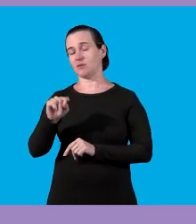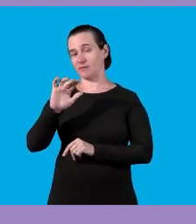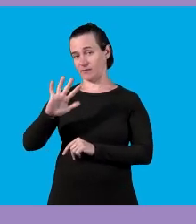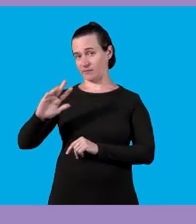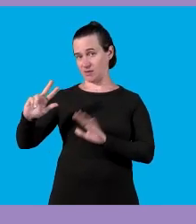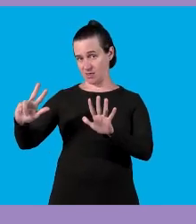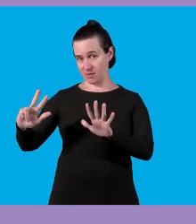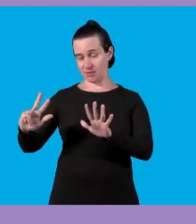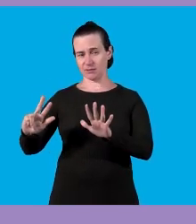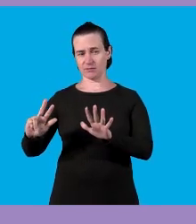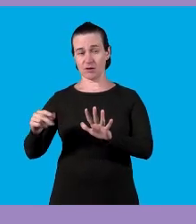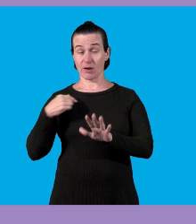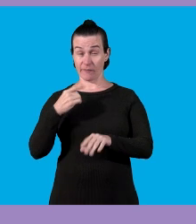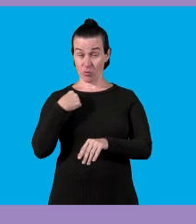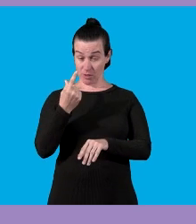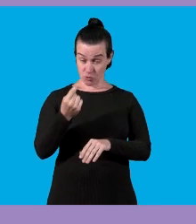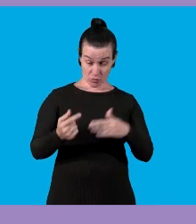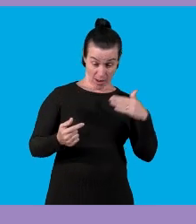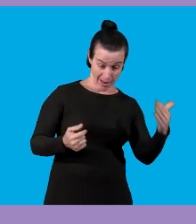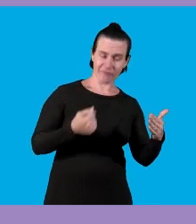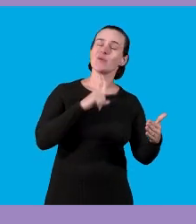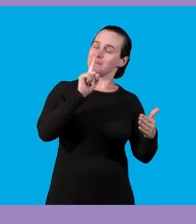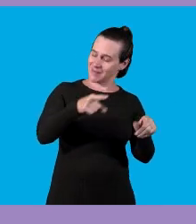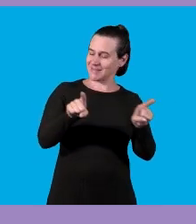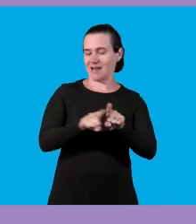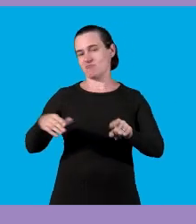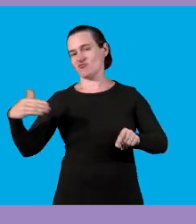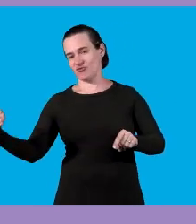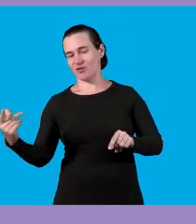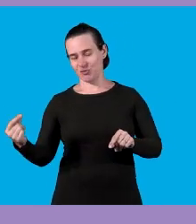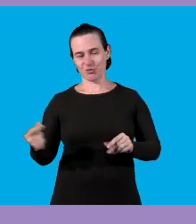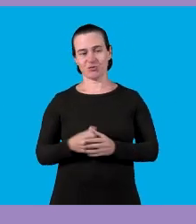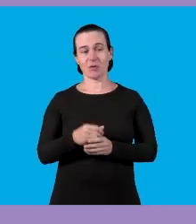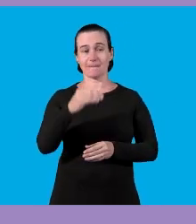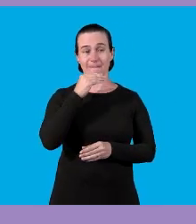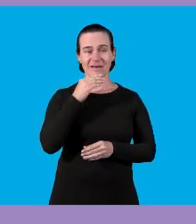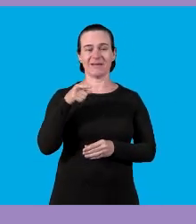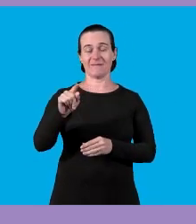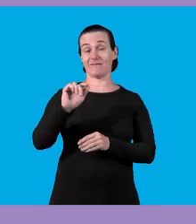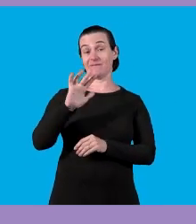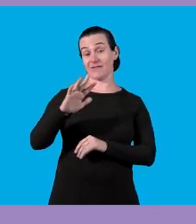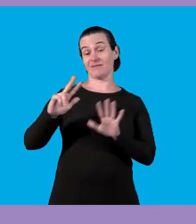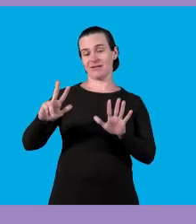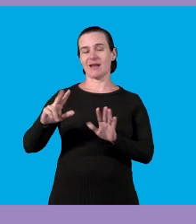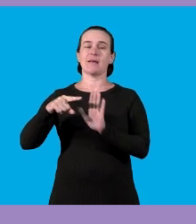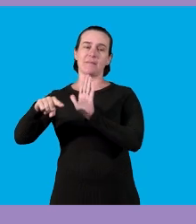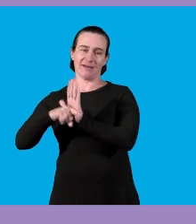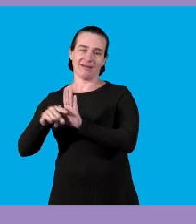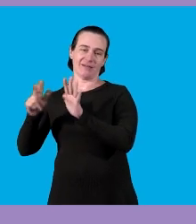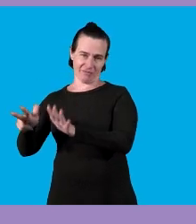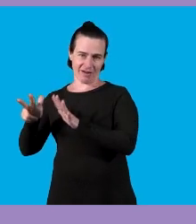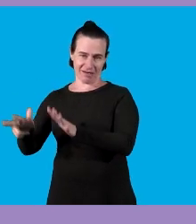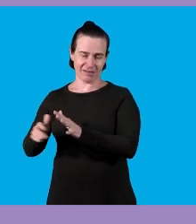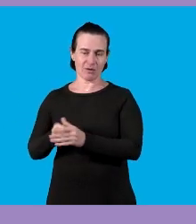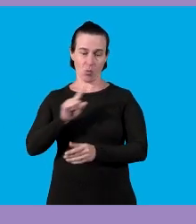2jk equals to 58. What we do on the left, we also do on the right. So we're going to add negative 18 on